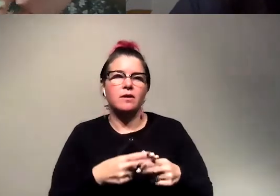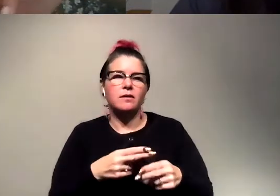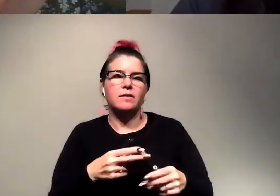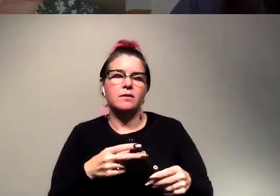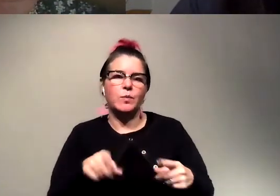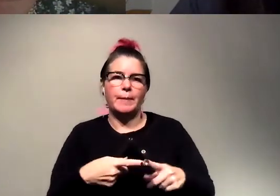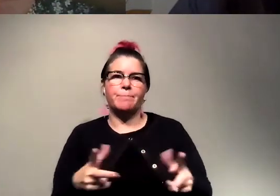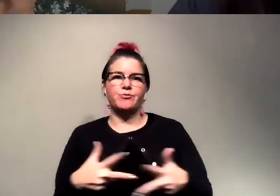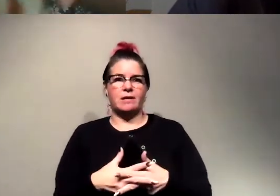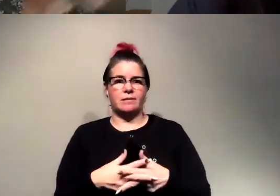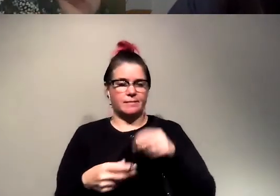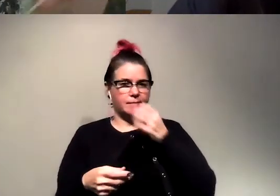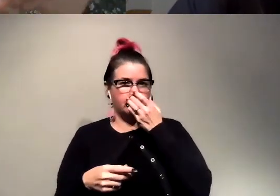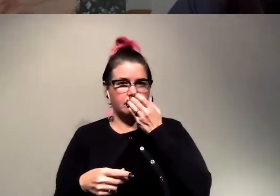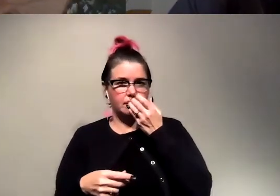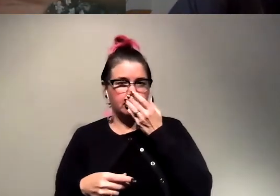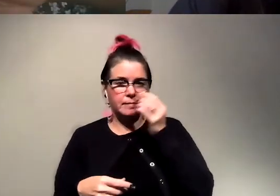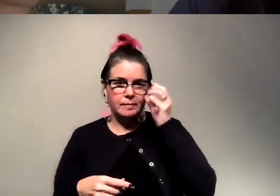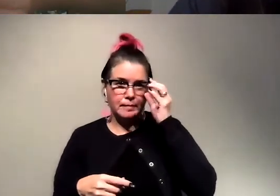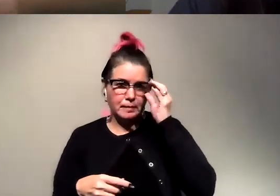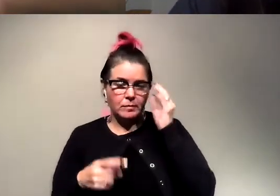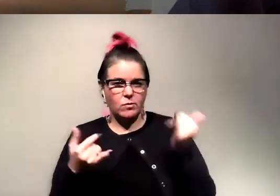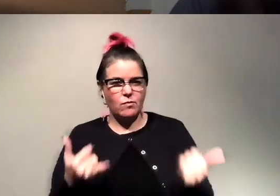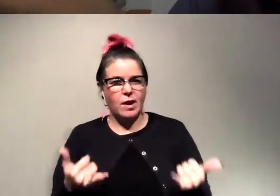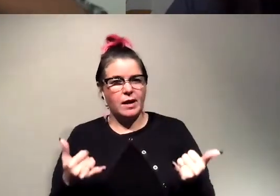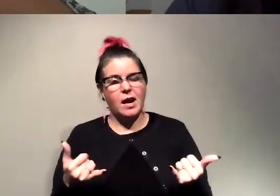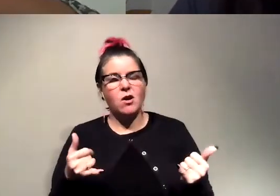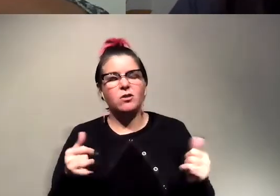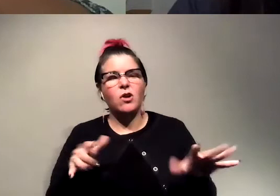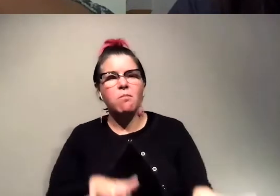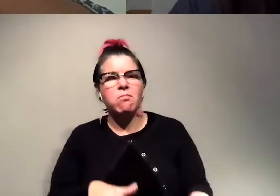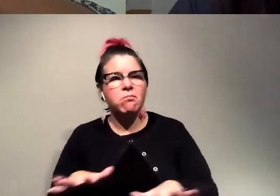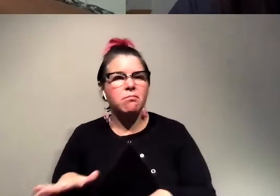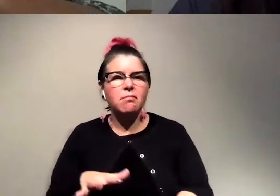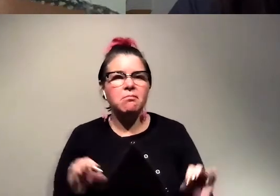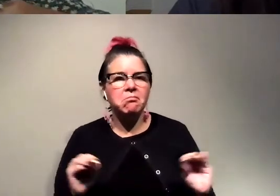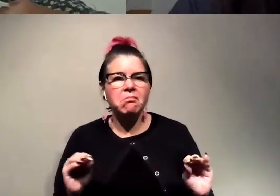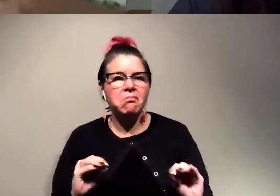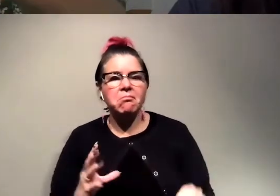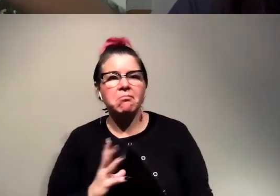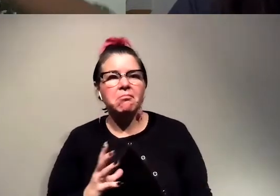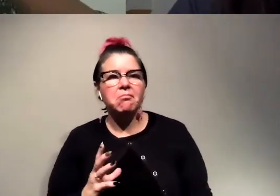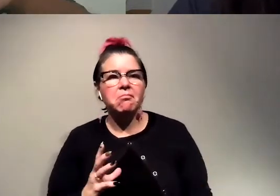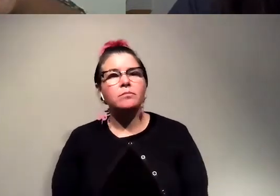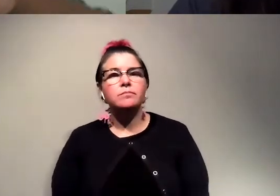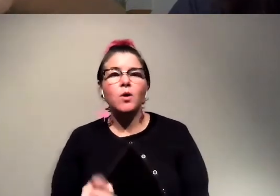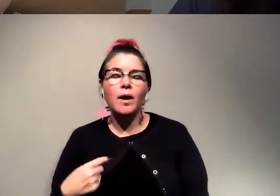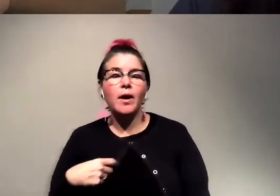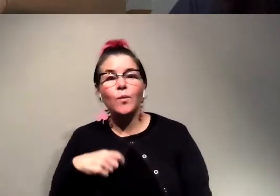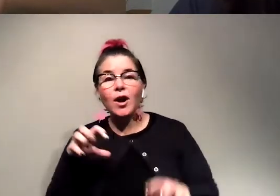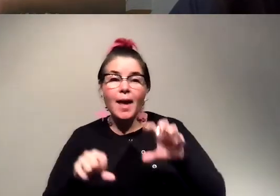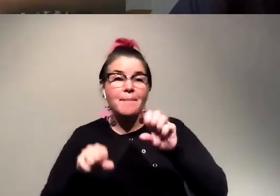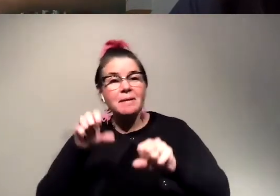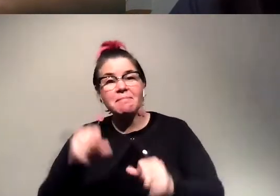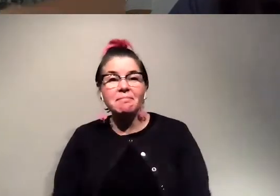pregnant. But right now she's just pretty calm. She has nothing going on. She's just like, oh, okay, we're climbing.